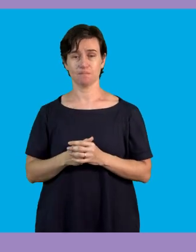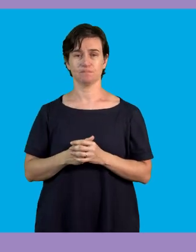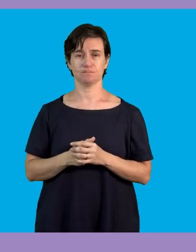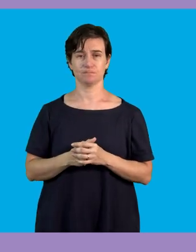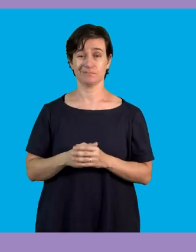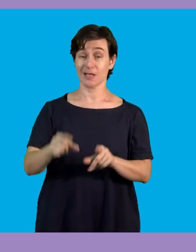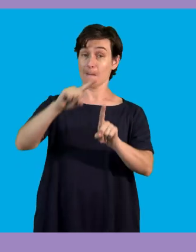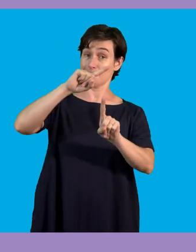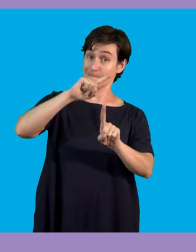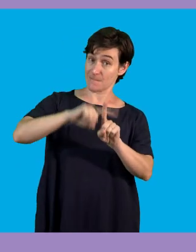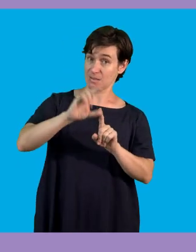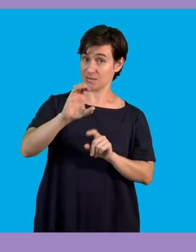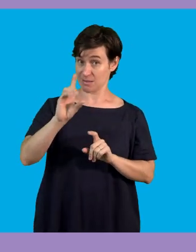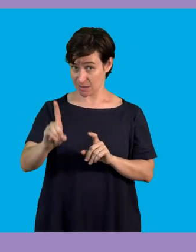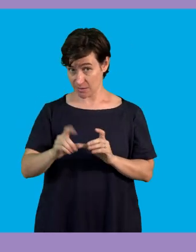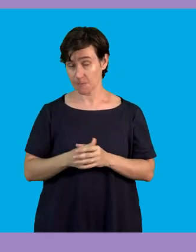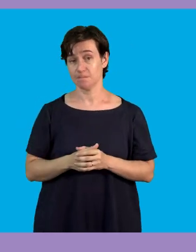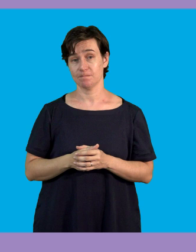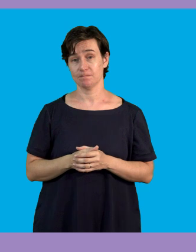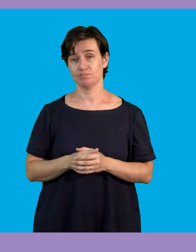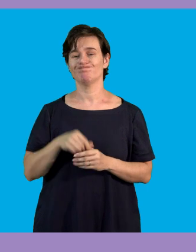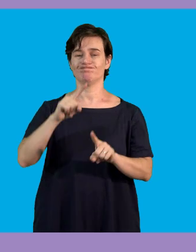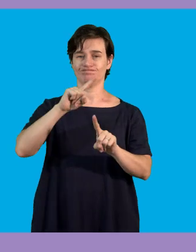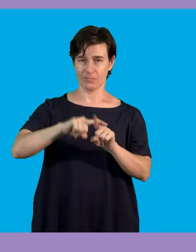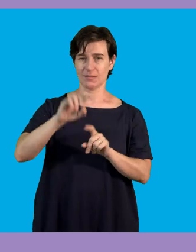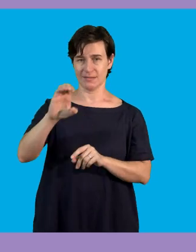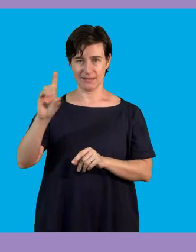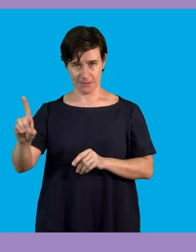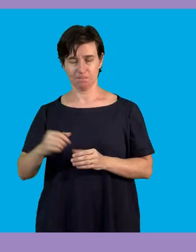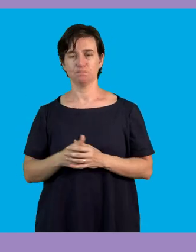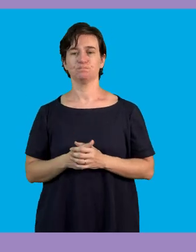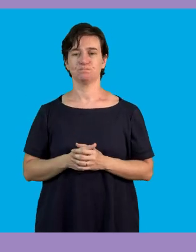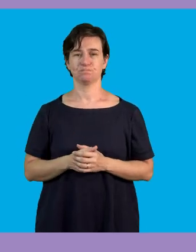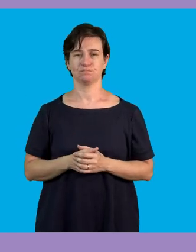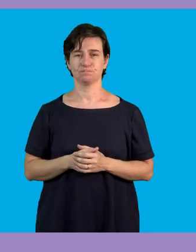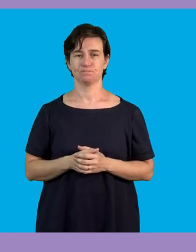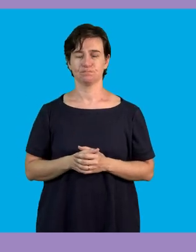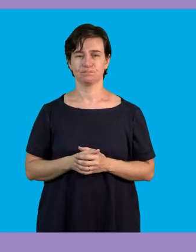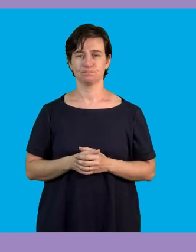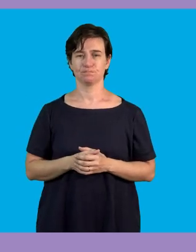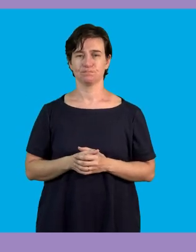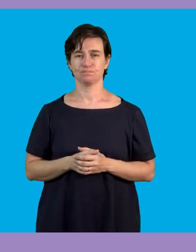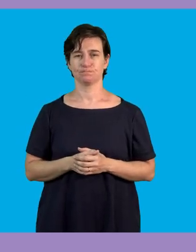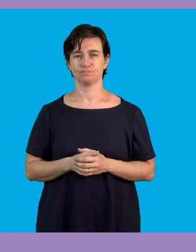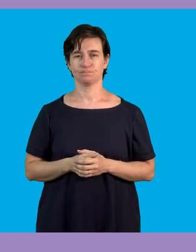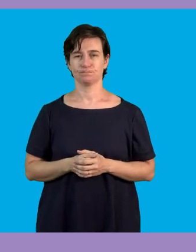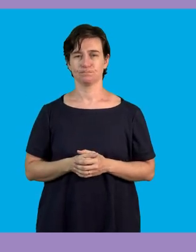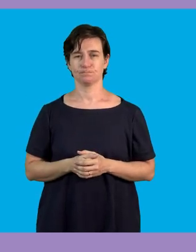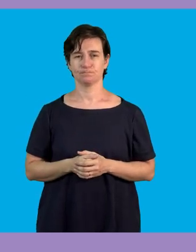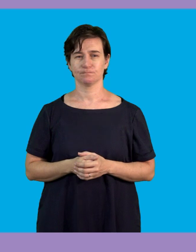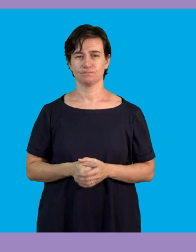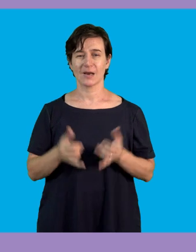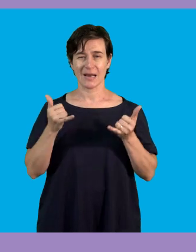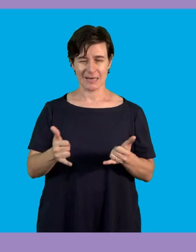2CD plus CD plus CD. Now